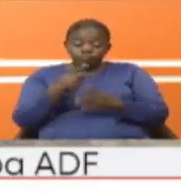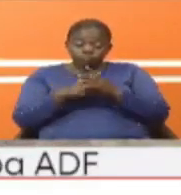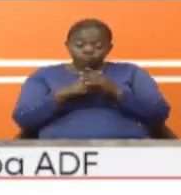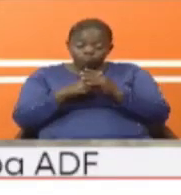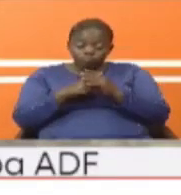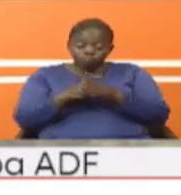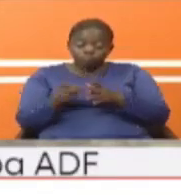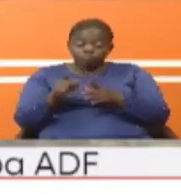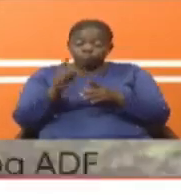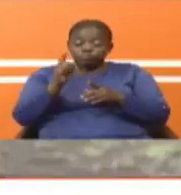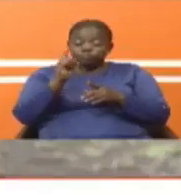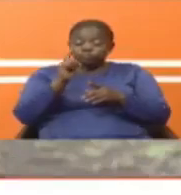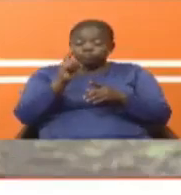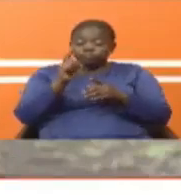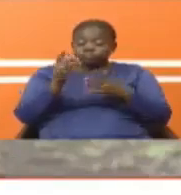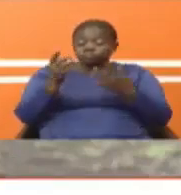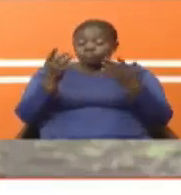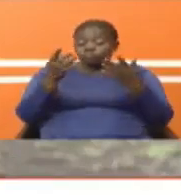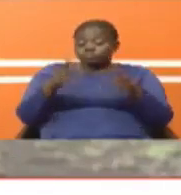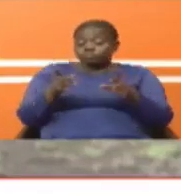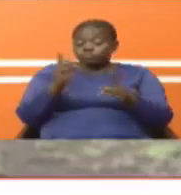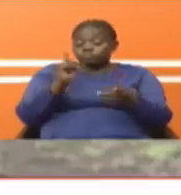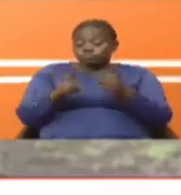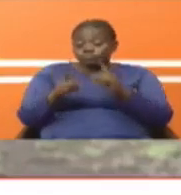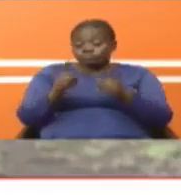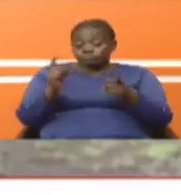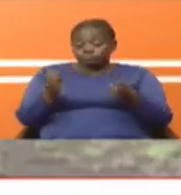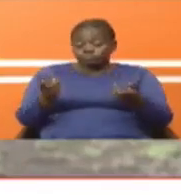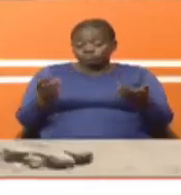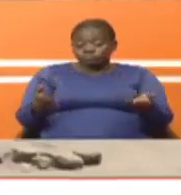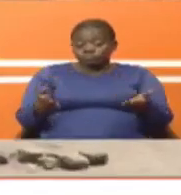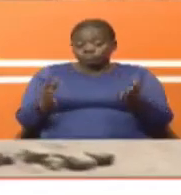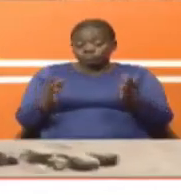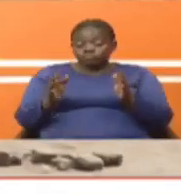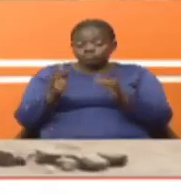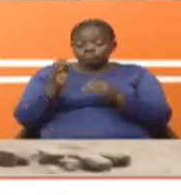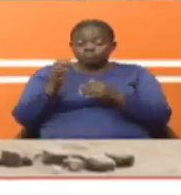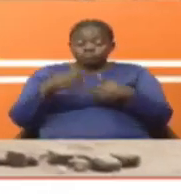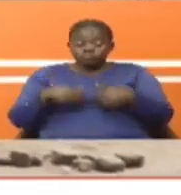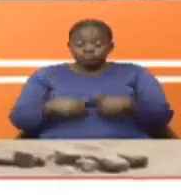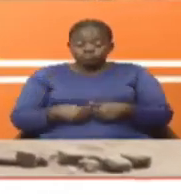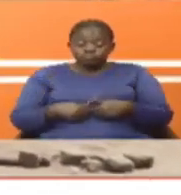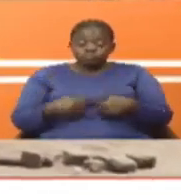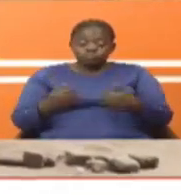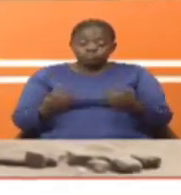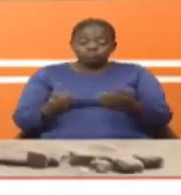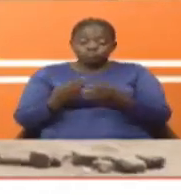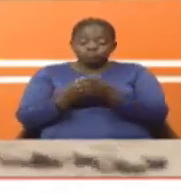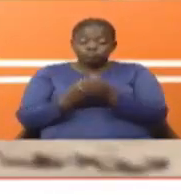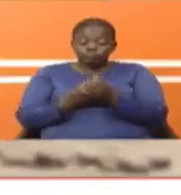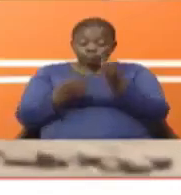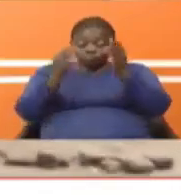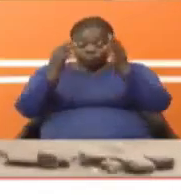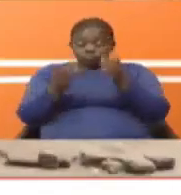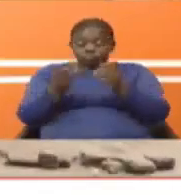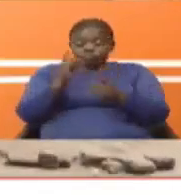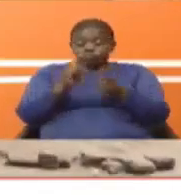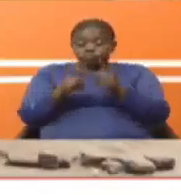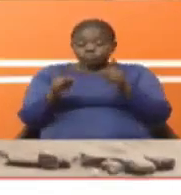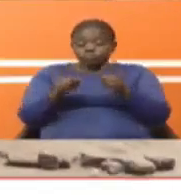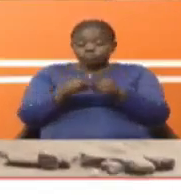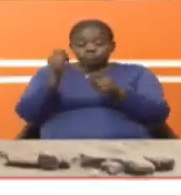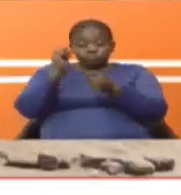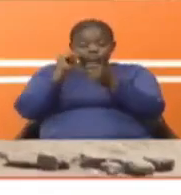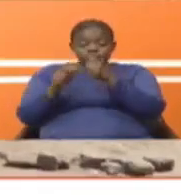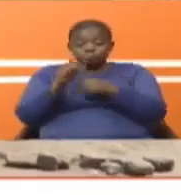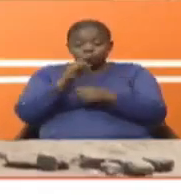kimu oyo mazira kunamaze kuyiruka na msinga maguru yagaruka. Baluku ne kabugo bwe basalawo okudduka olwa bayekera